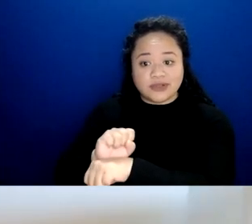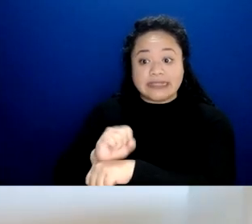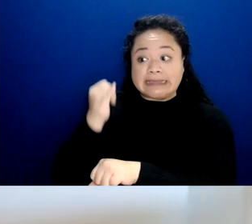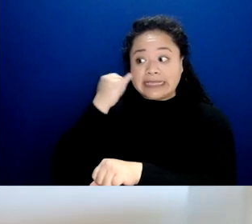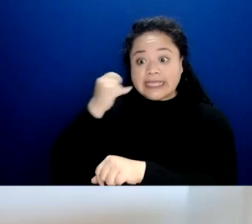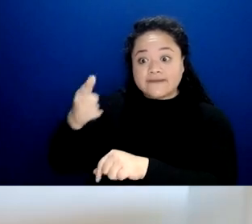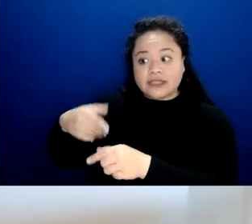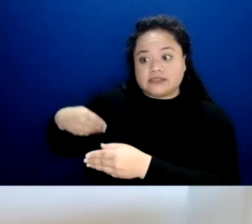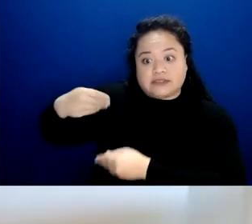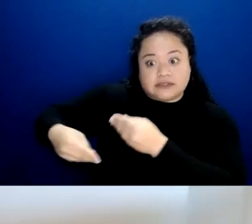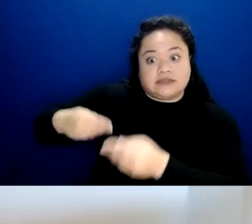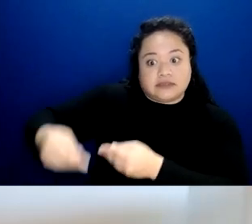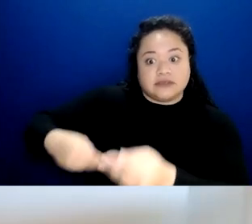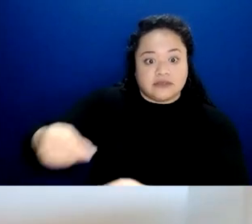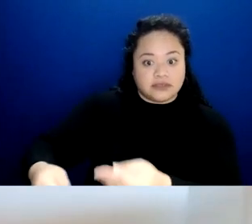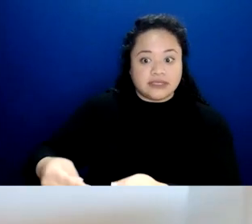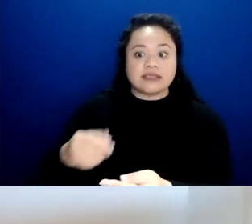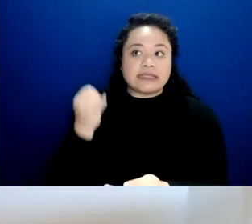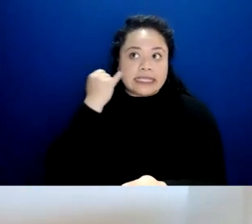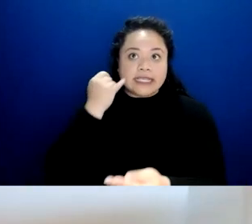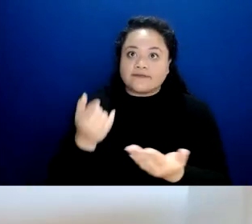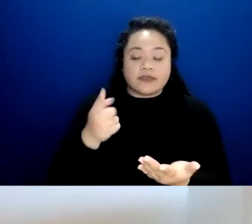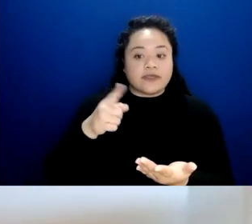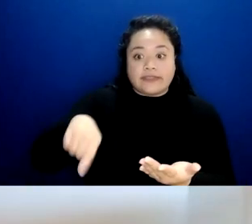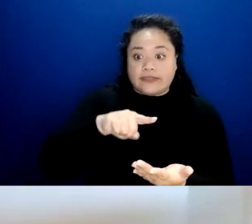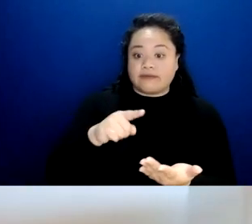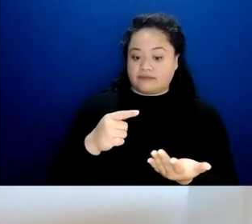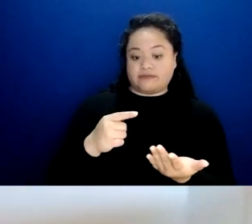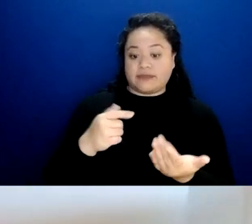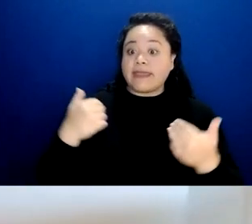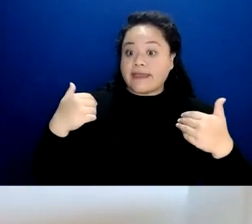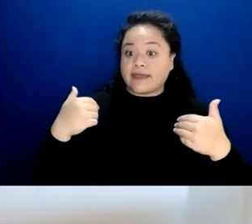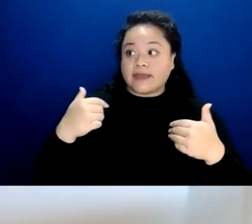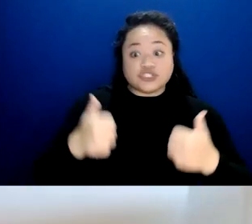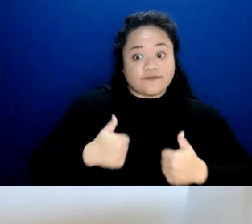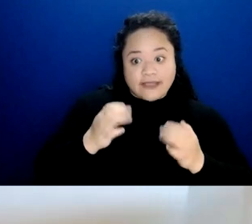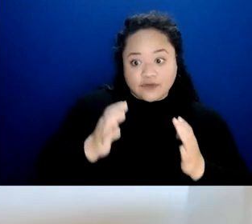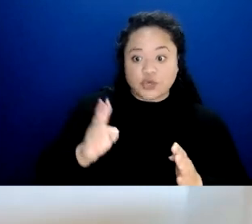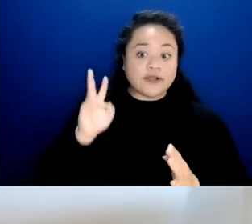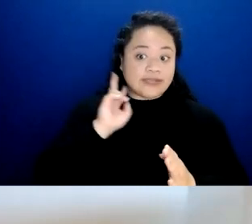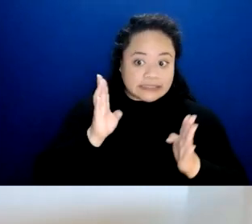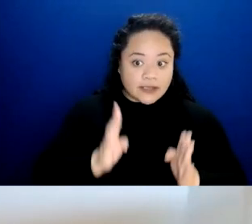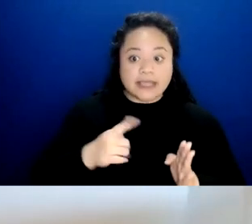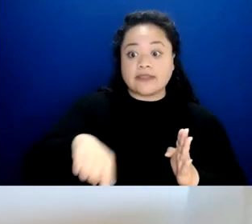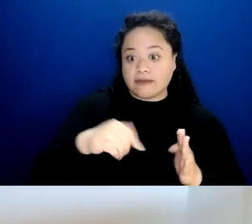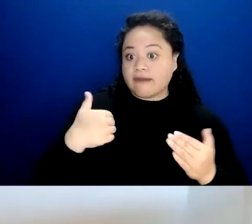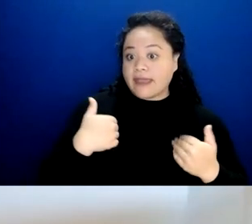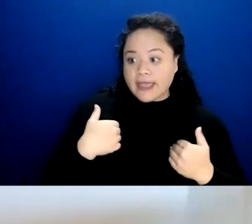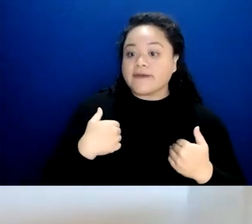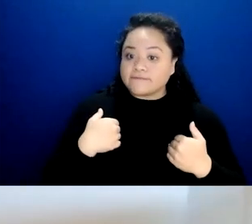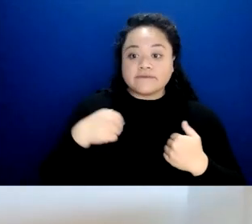they're always like, and they develop PTSD, they're always going to be ready for a fight. You know, I have friends